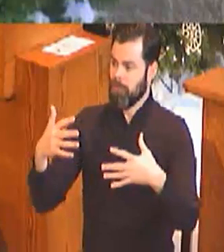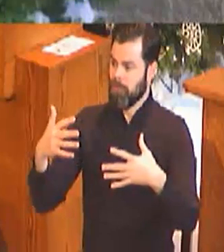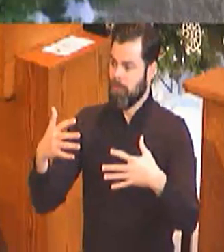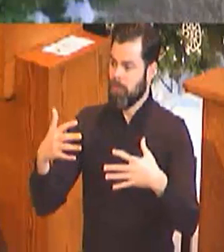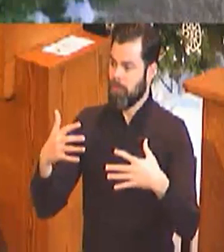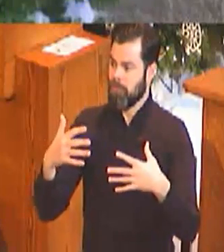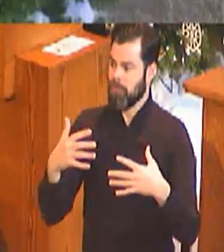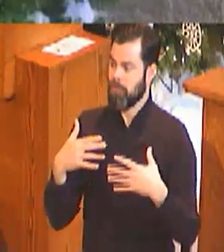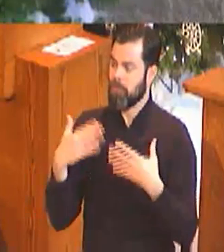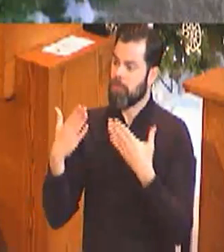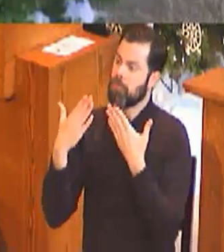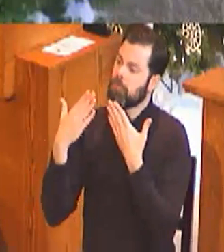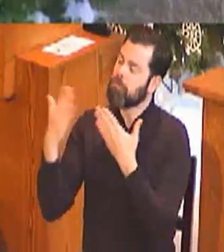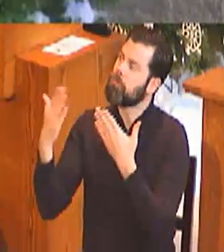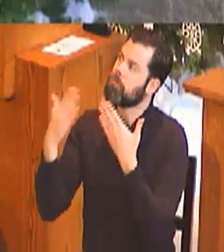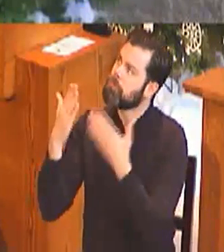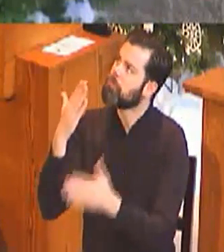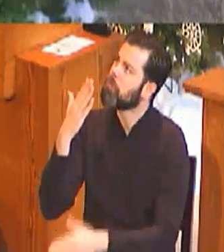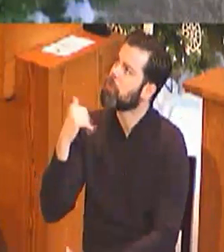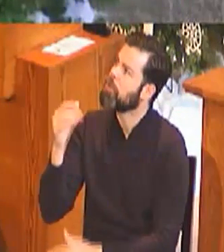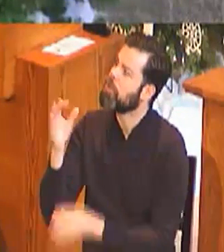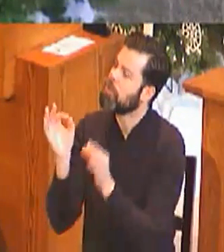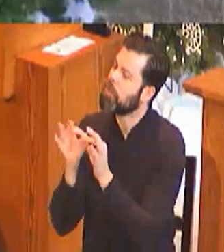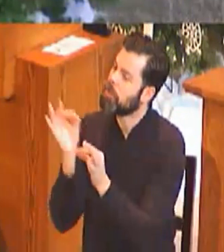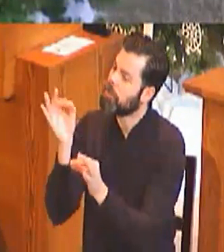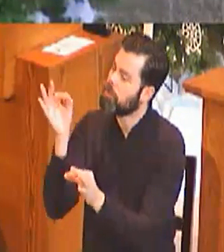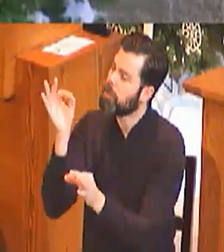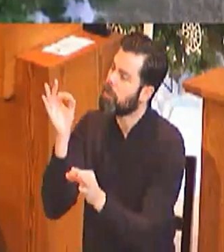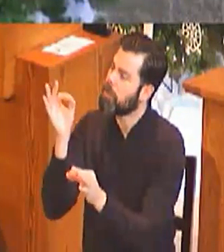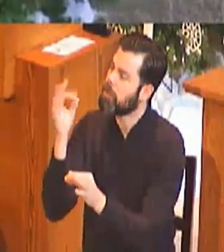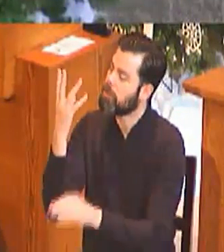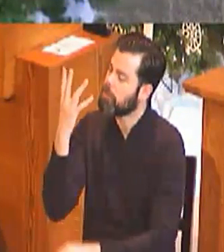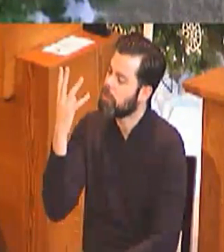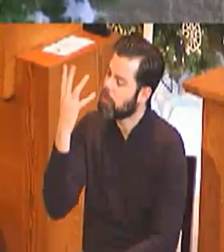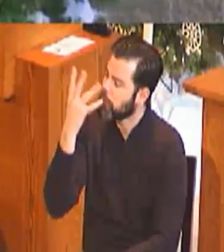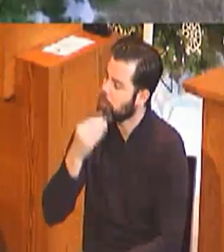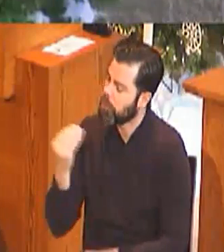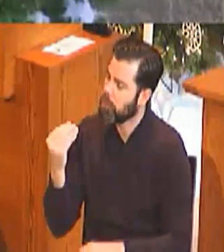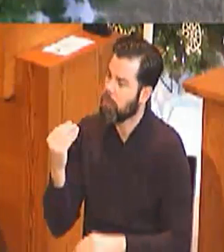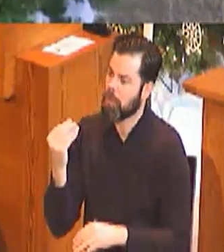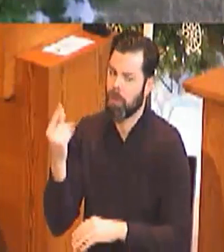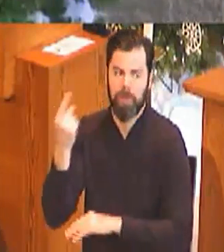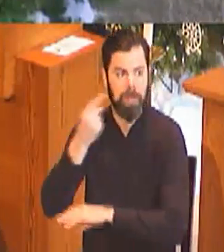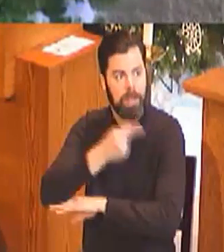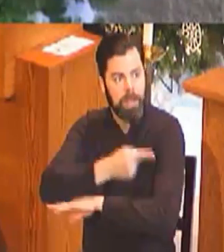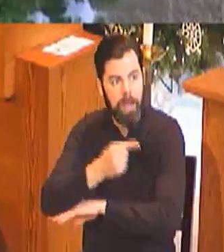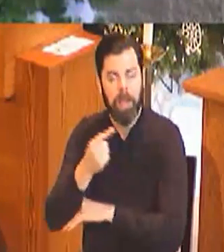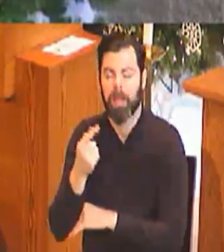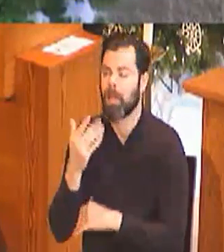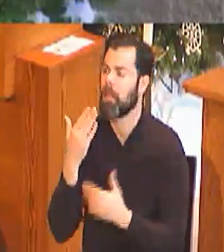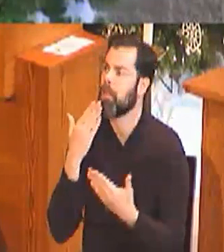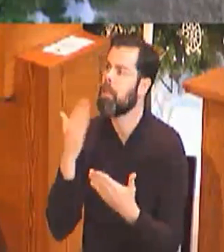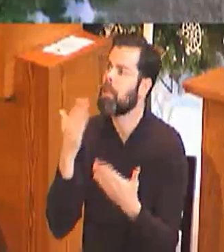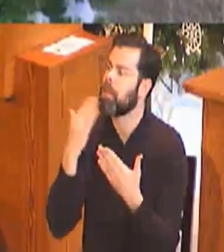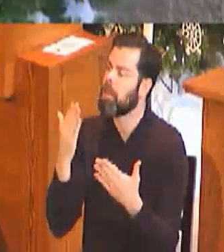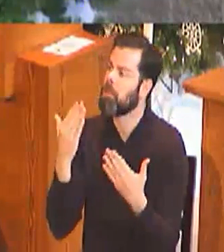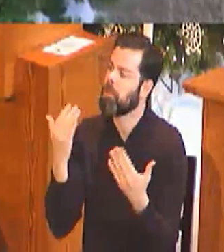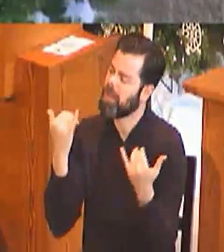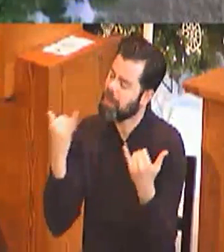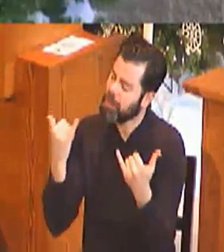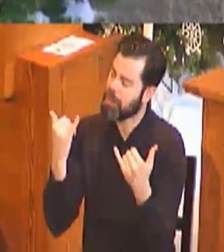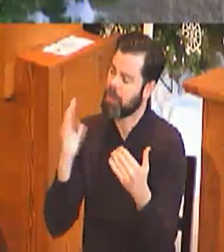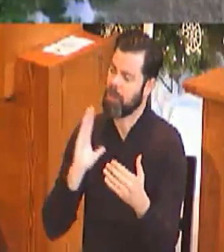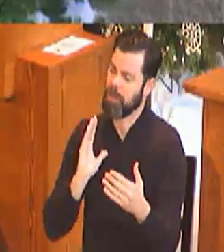We thank you, sweet Spirit. We thank you for this glorious day. We thank you that this is the year